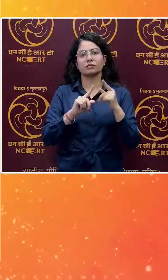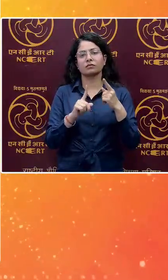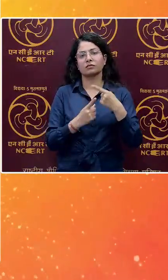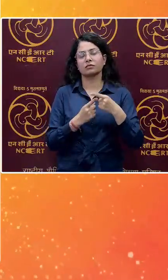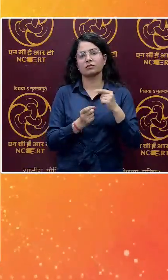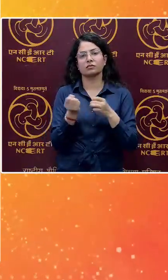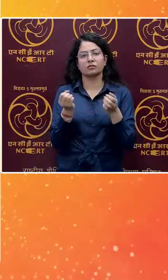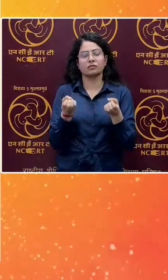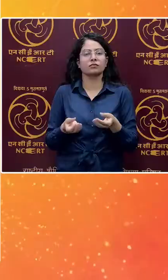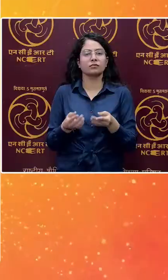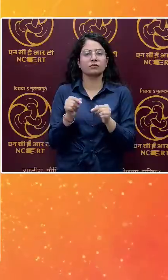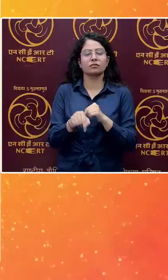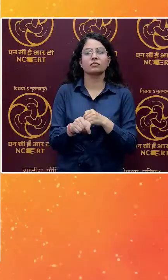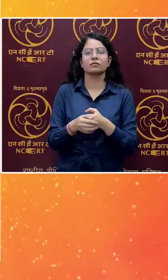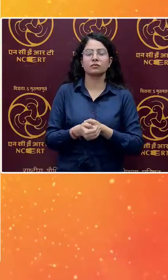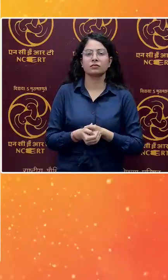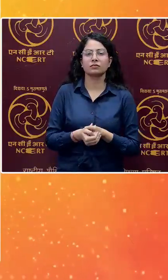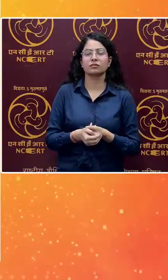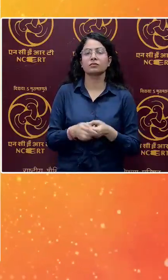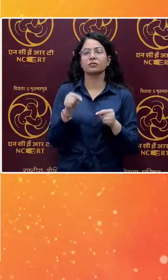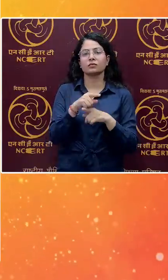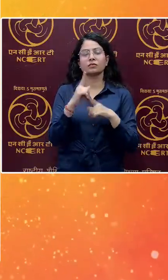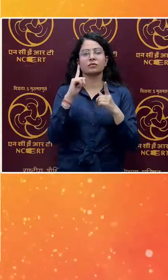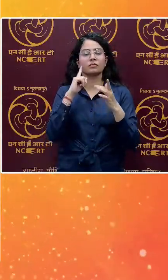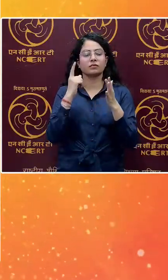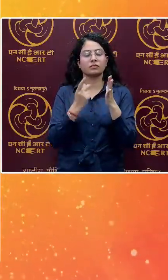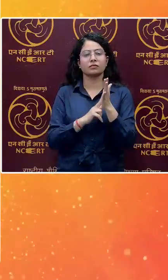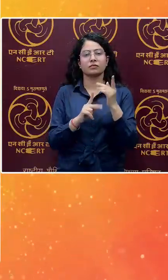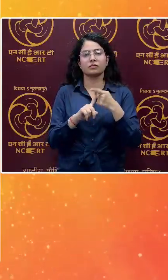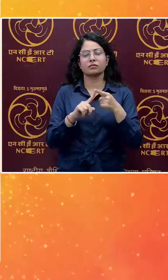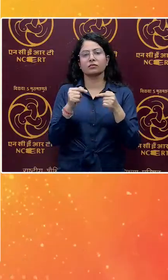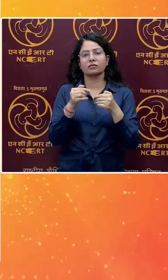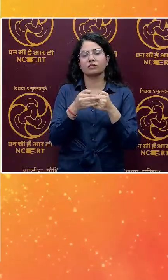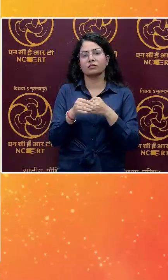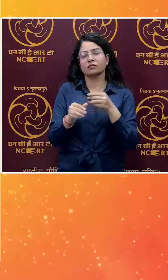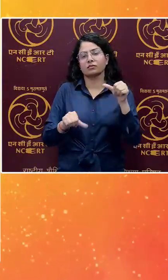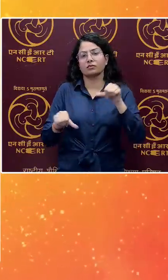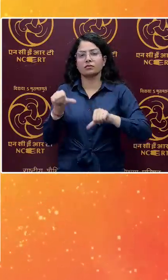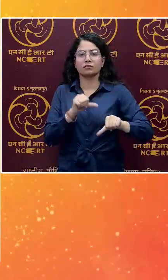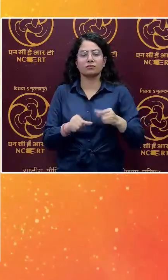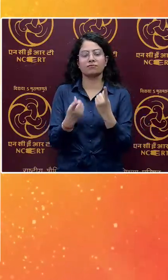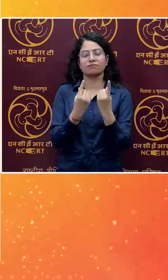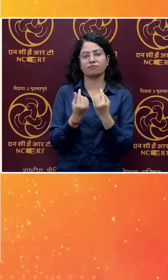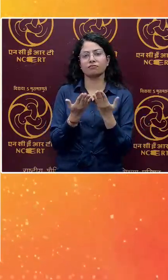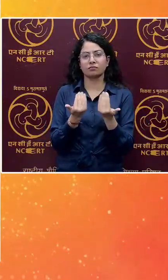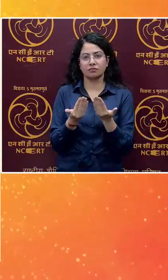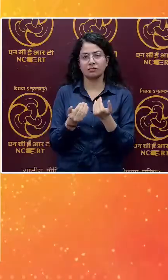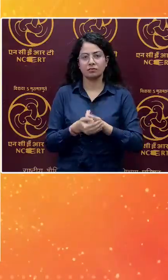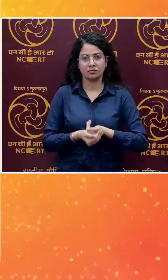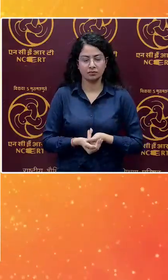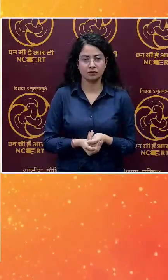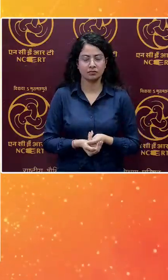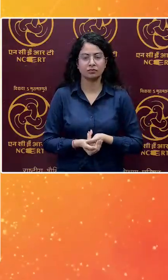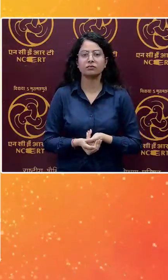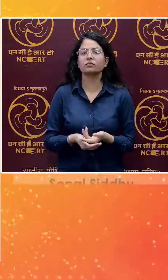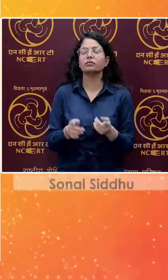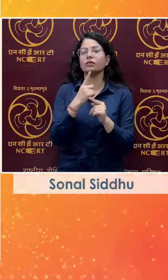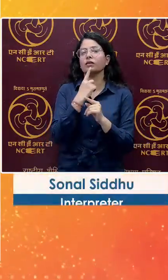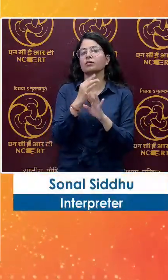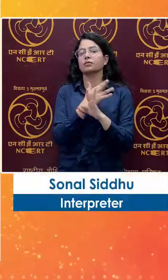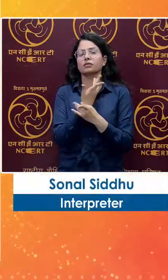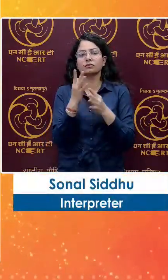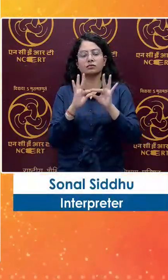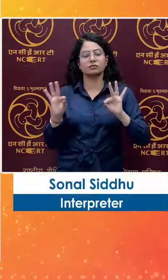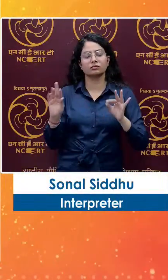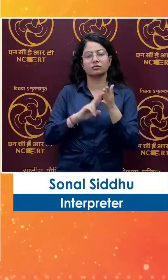into play, and so the Einstein's theory of relativity can be experimentally tested via a simple